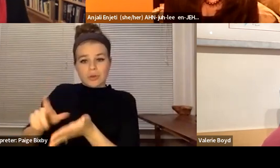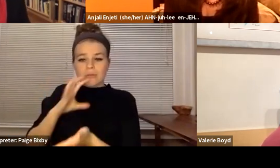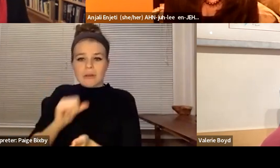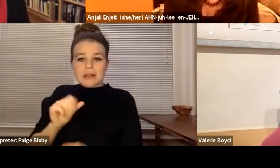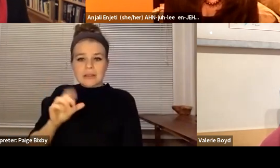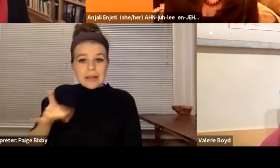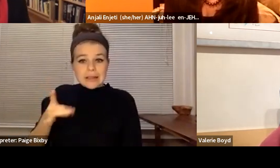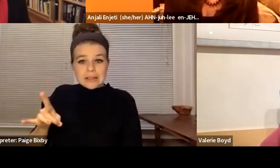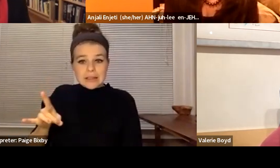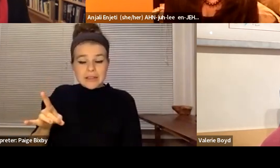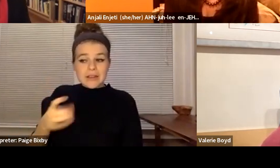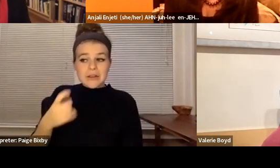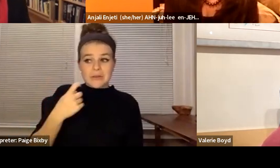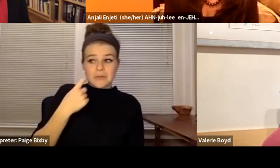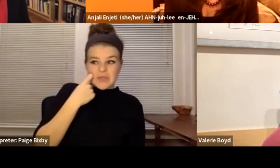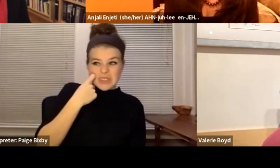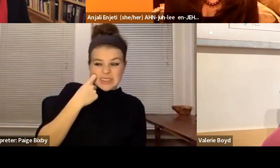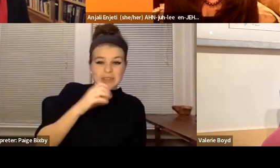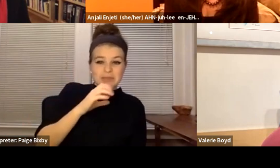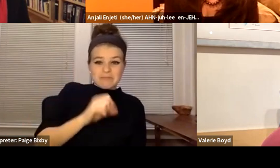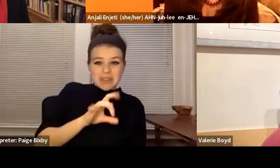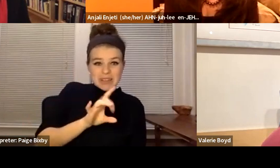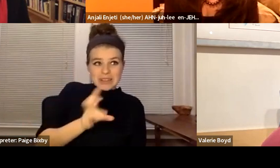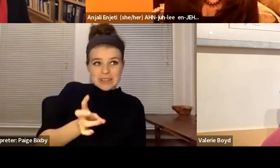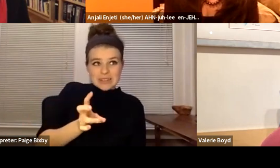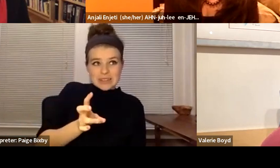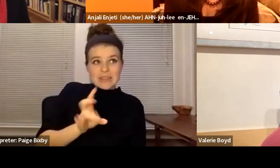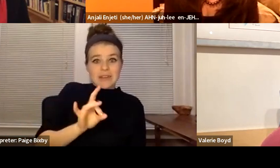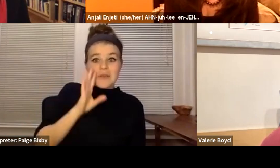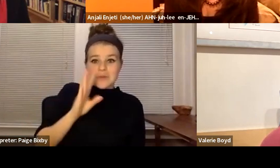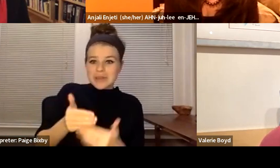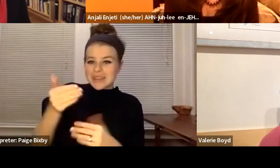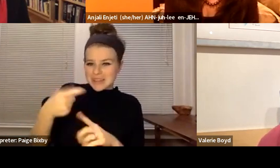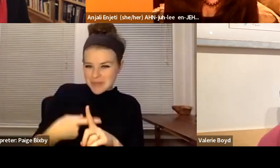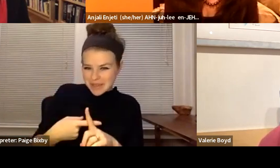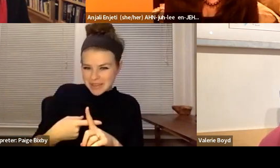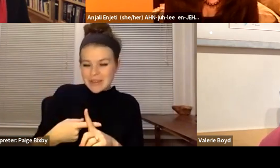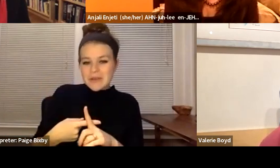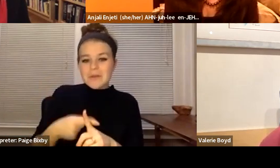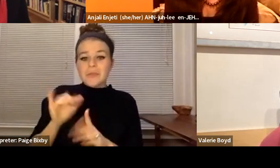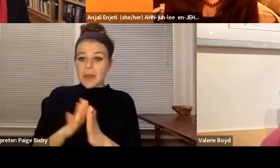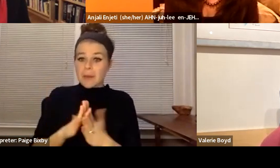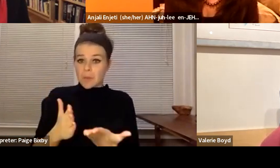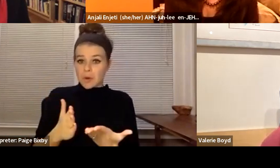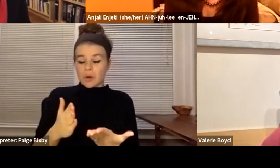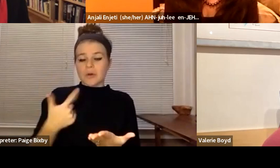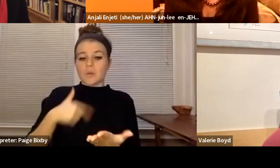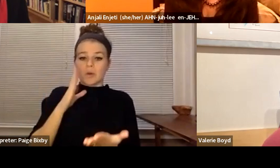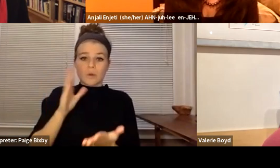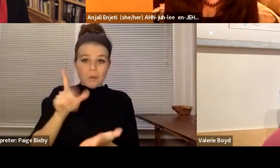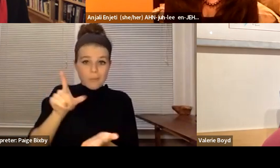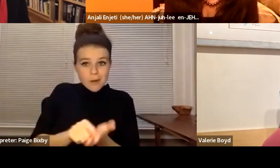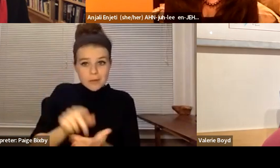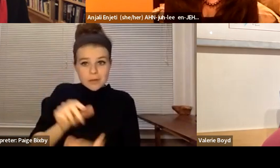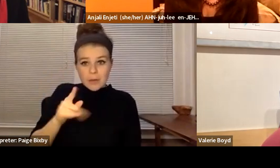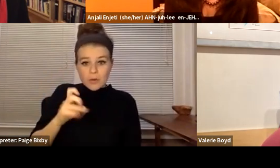turned 78 next month. And so the book that we are publishing in April is called